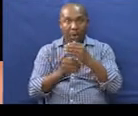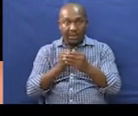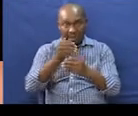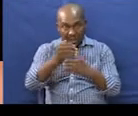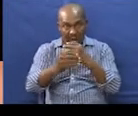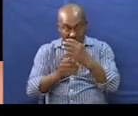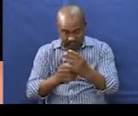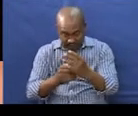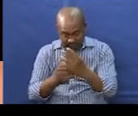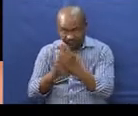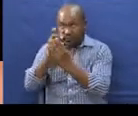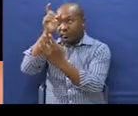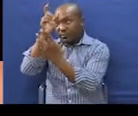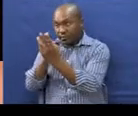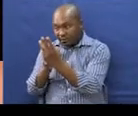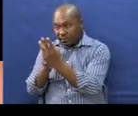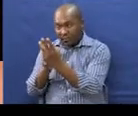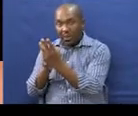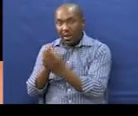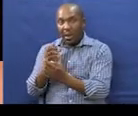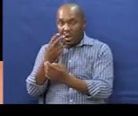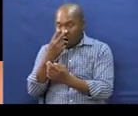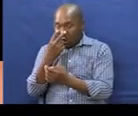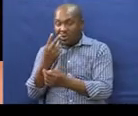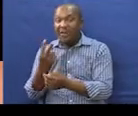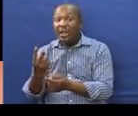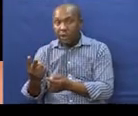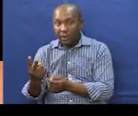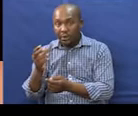and finally, inference.